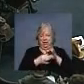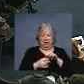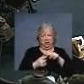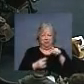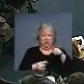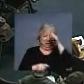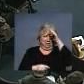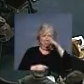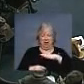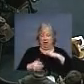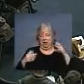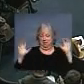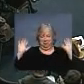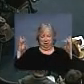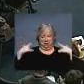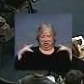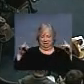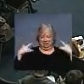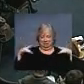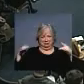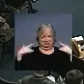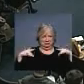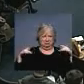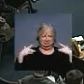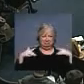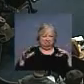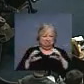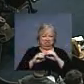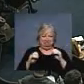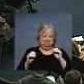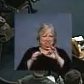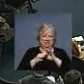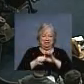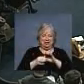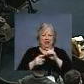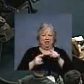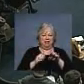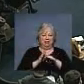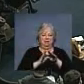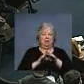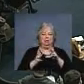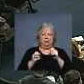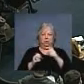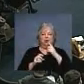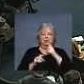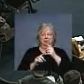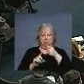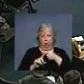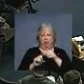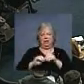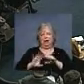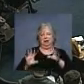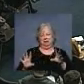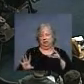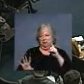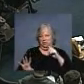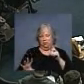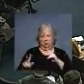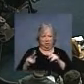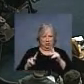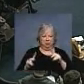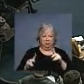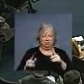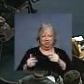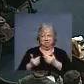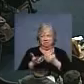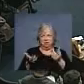gentleman. I have no investment, none whatsoever, in this development, Tom. So I want to make that point of clarification for this whole discussion